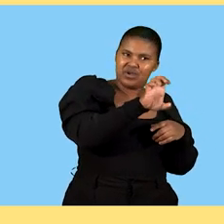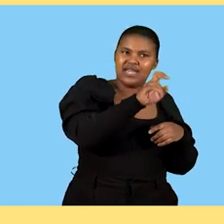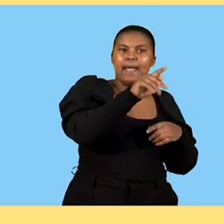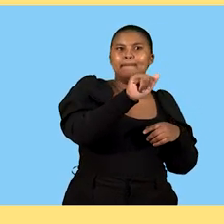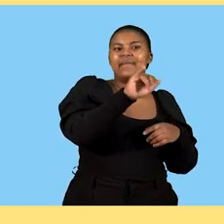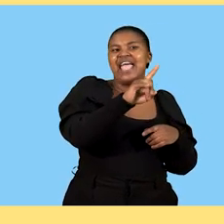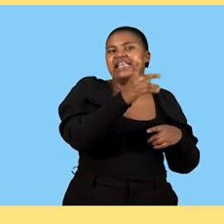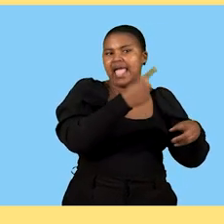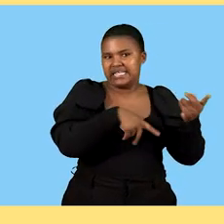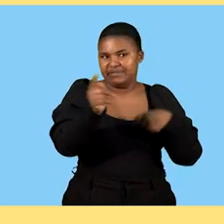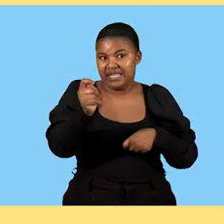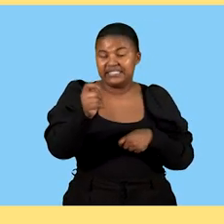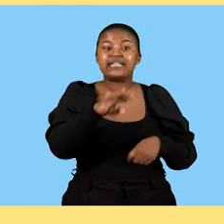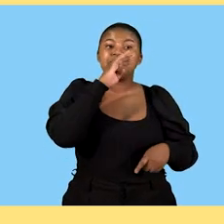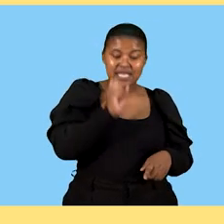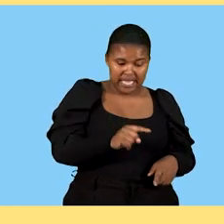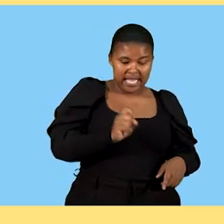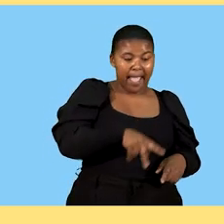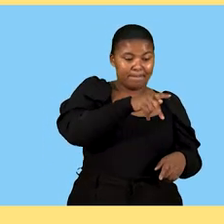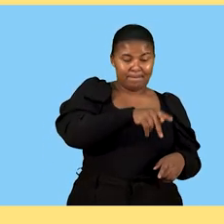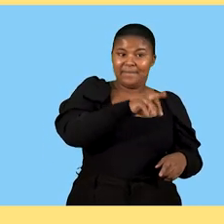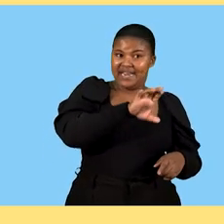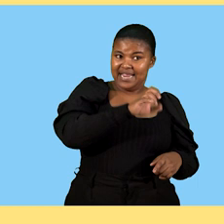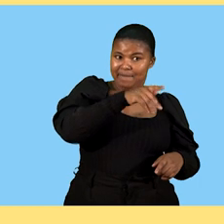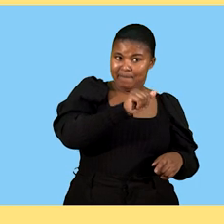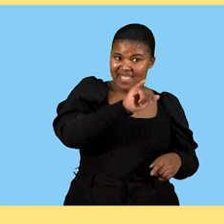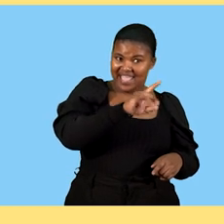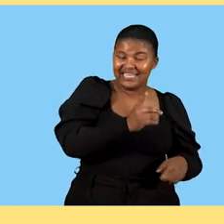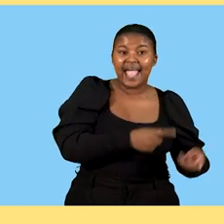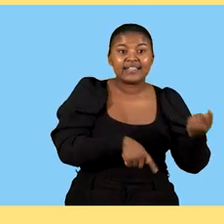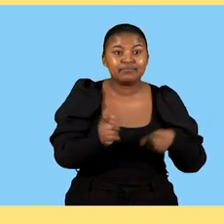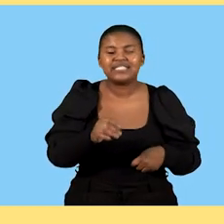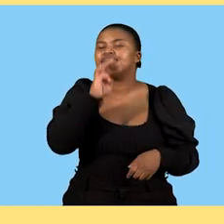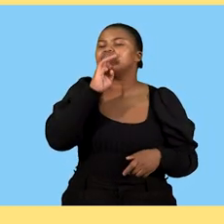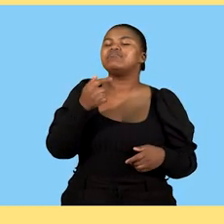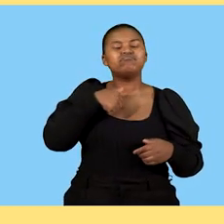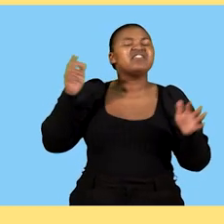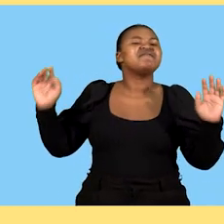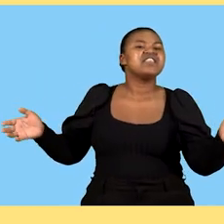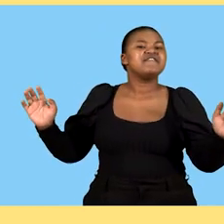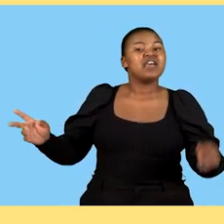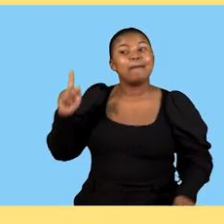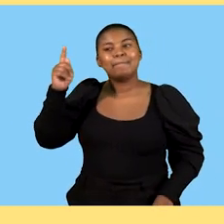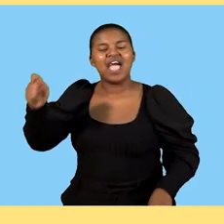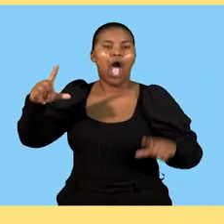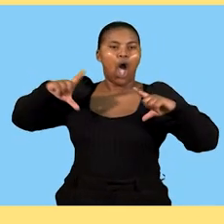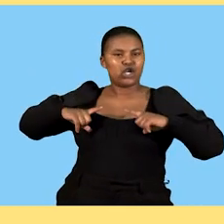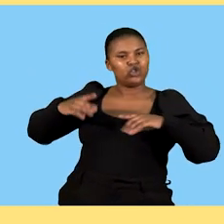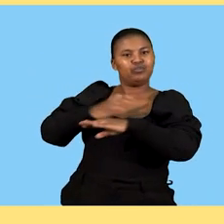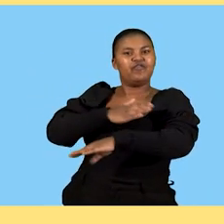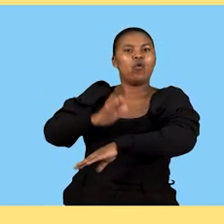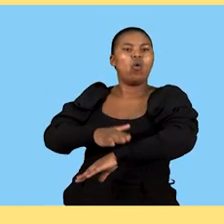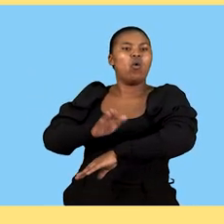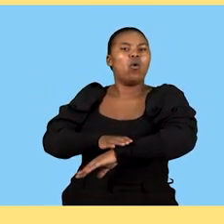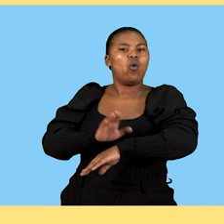11,920. That is the amount that you then close off your rent income account to the profit and loss with. So it